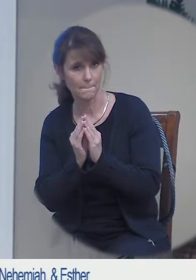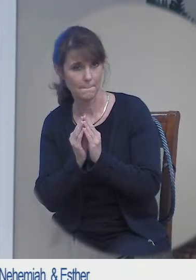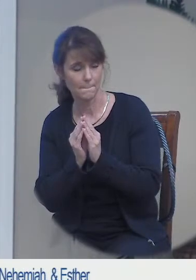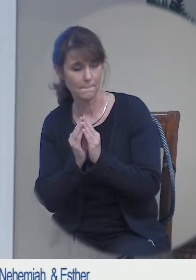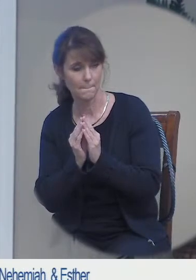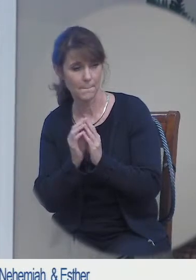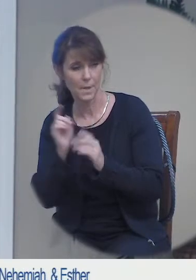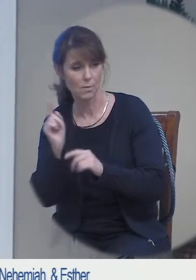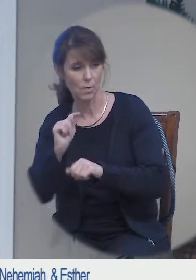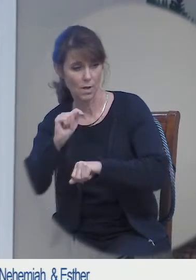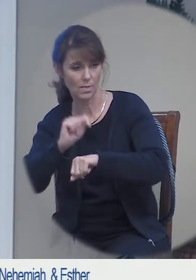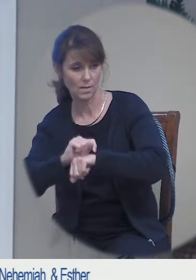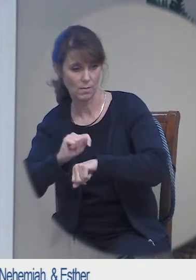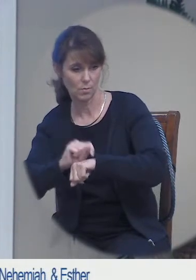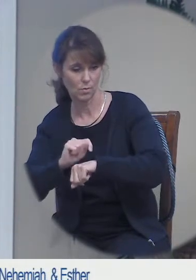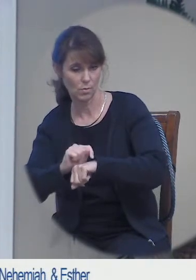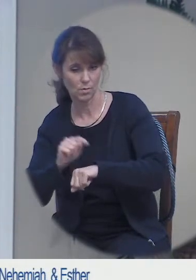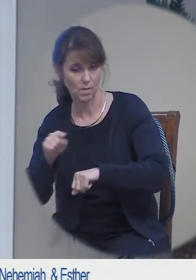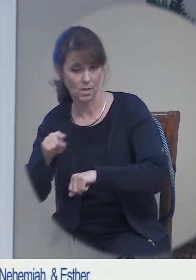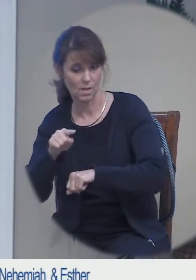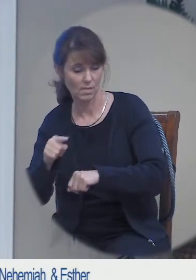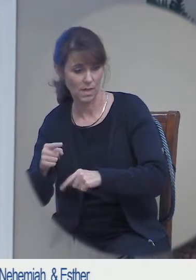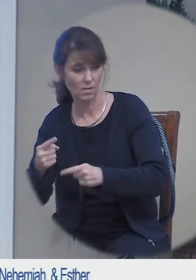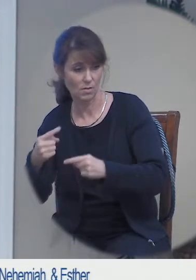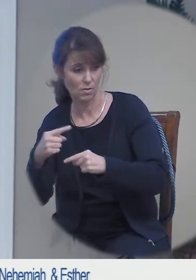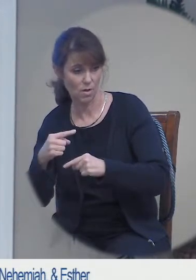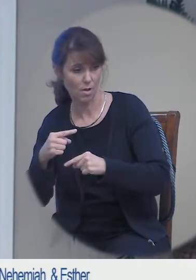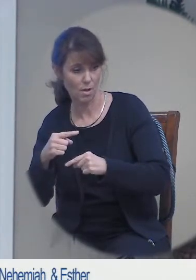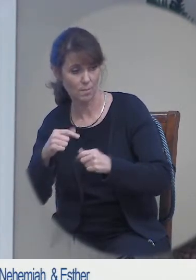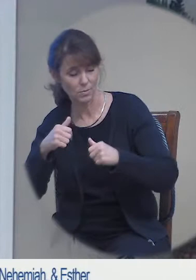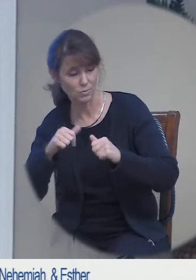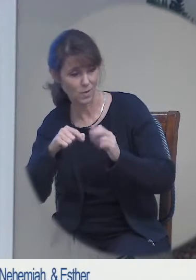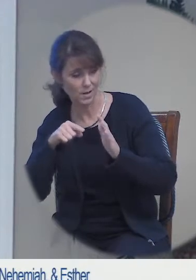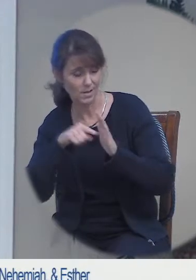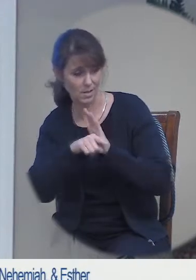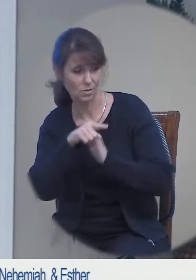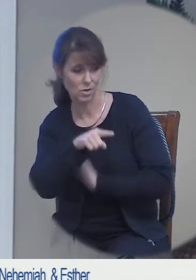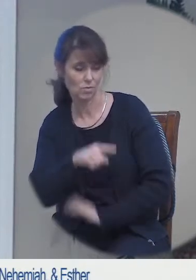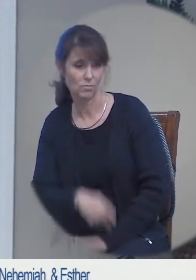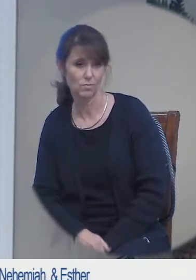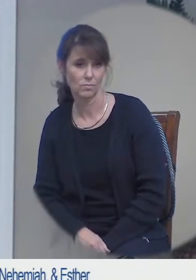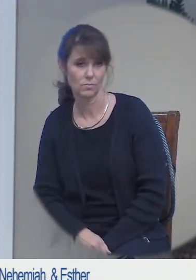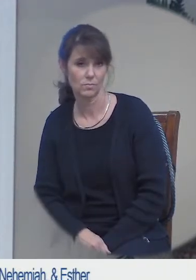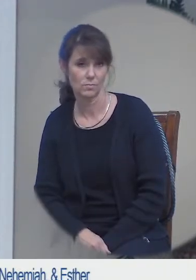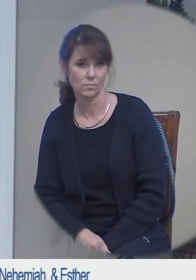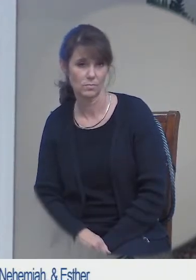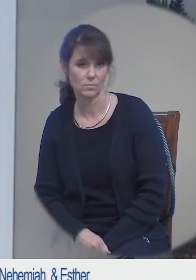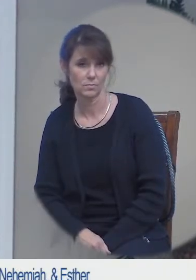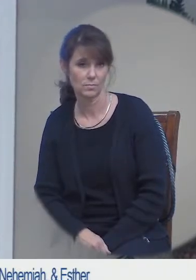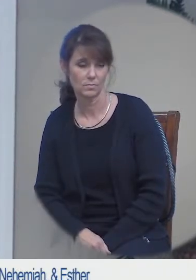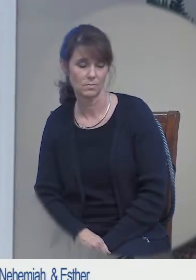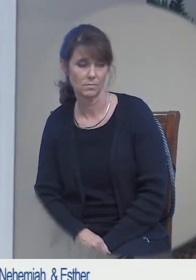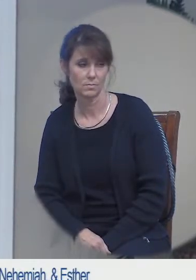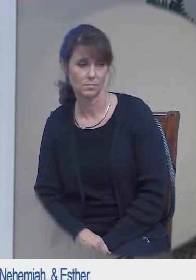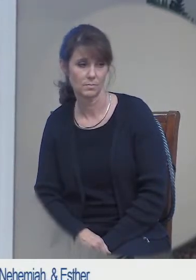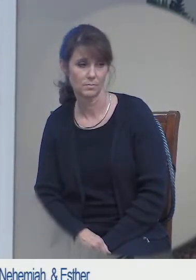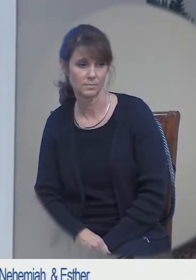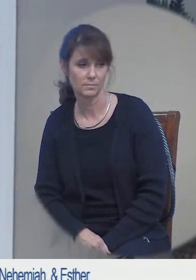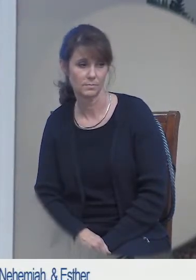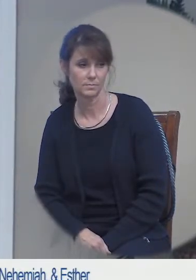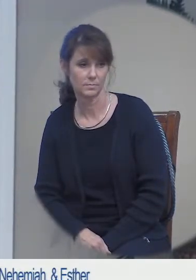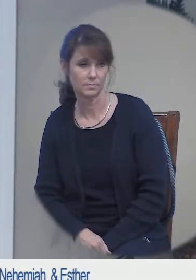they're coming to kill you, and they're come to kill you at night. Now, I want you to understand that a couple of things here in this